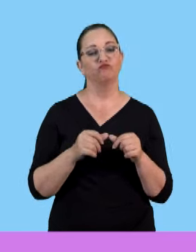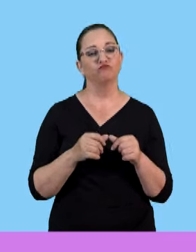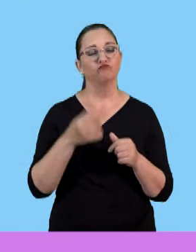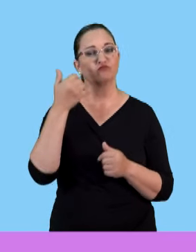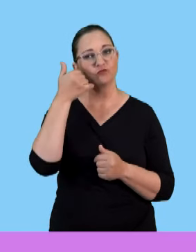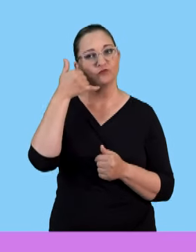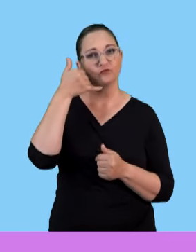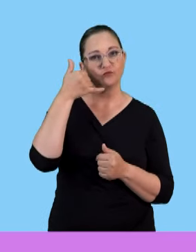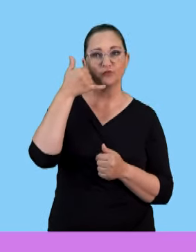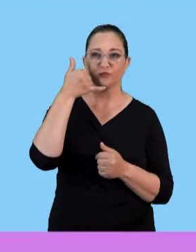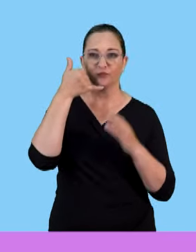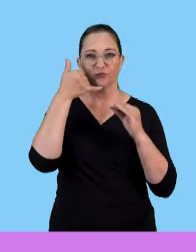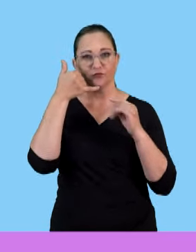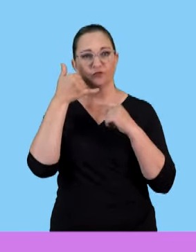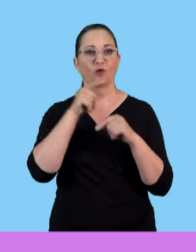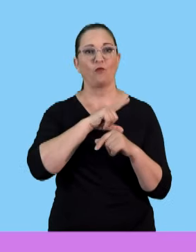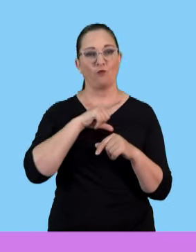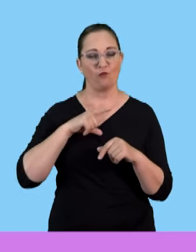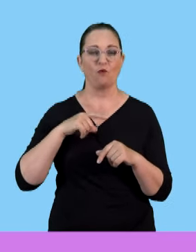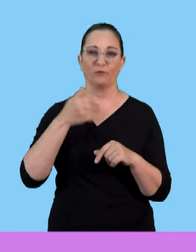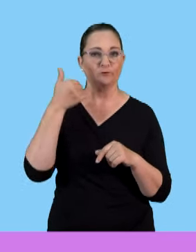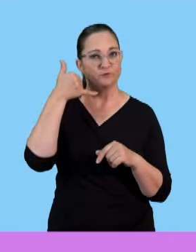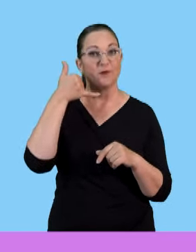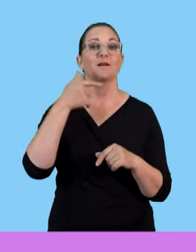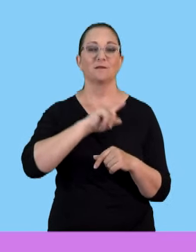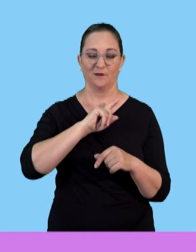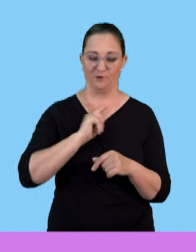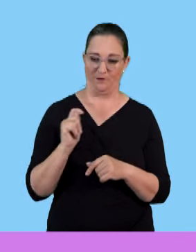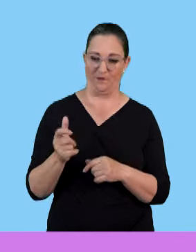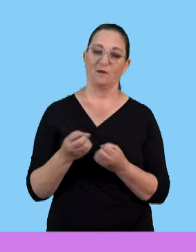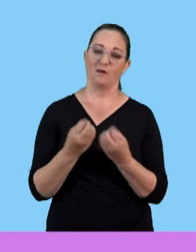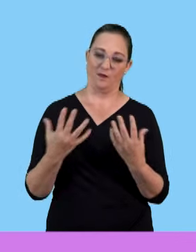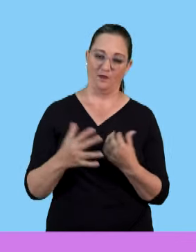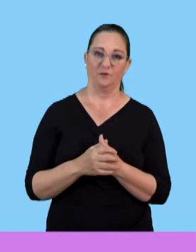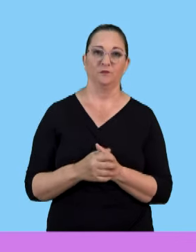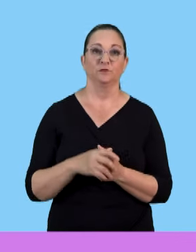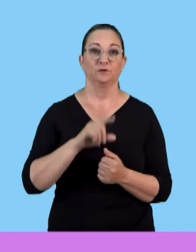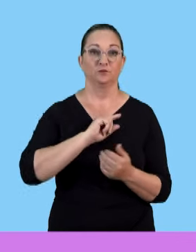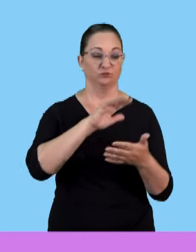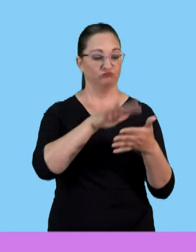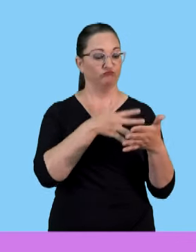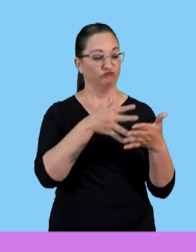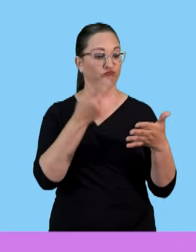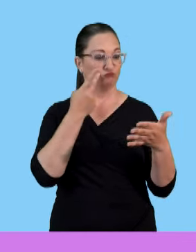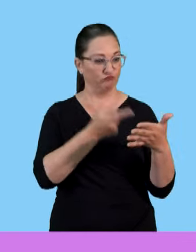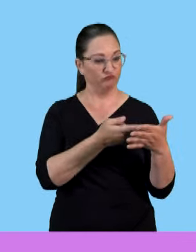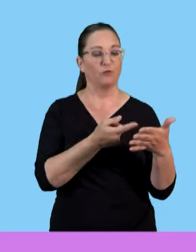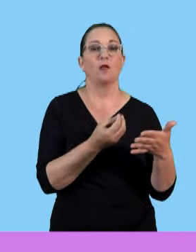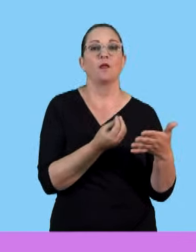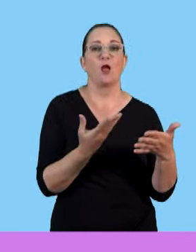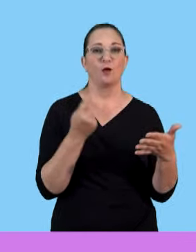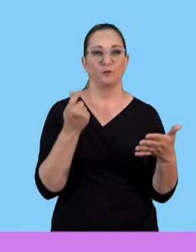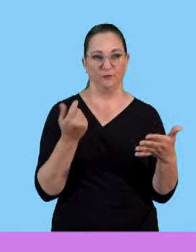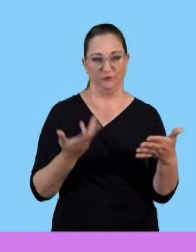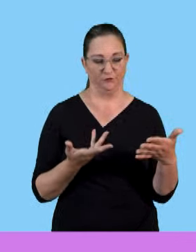the length of time you spend on your cell phone will determine the amount to be paid by you. This amount will be shown on your